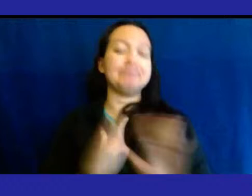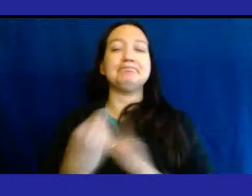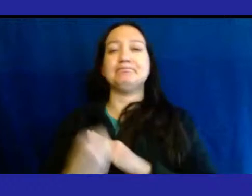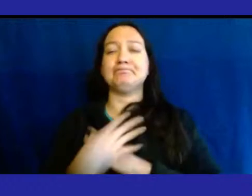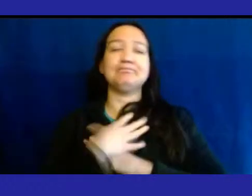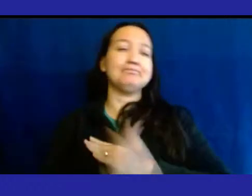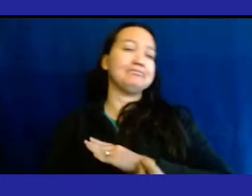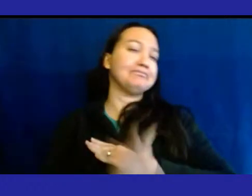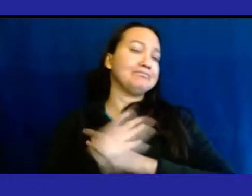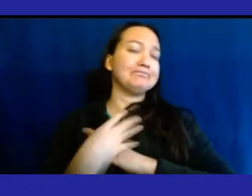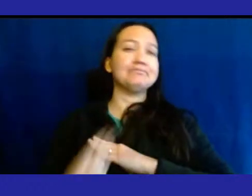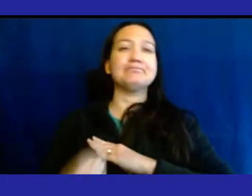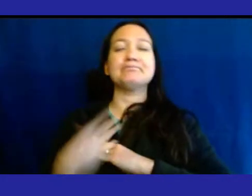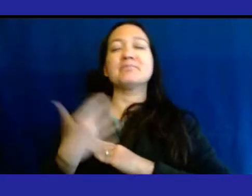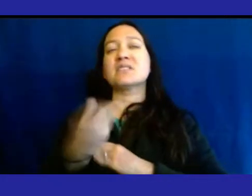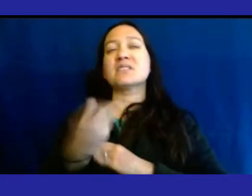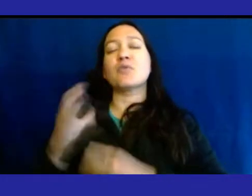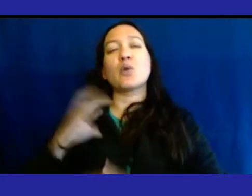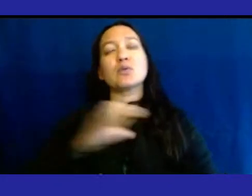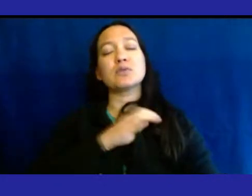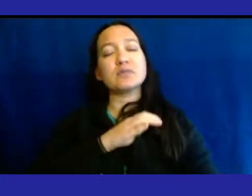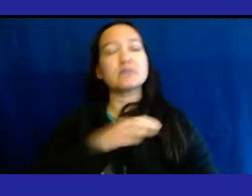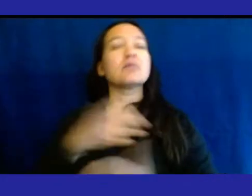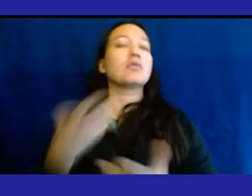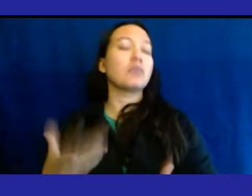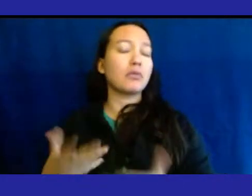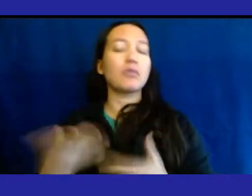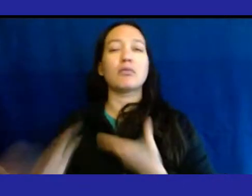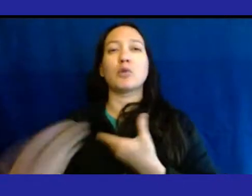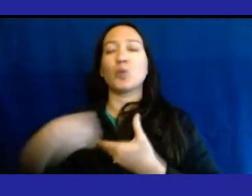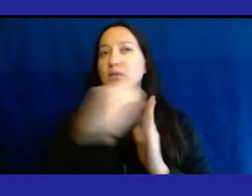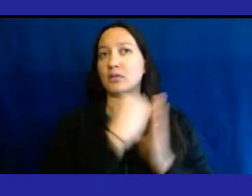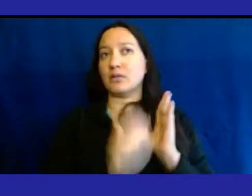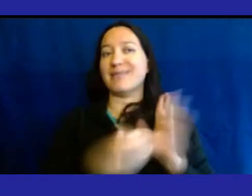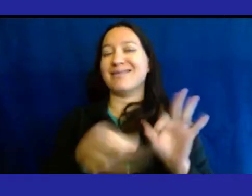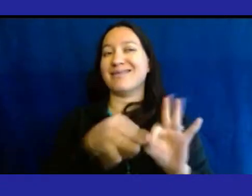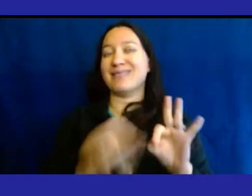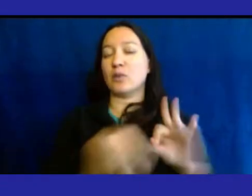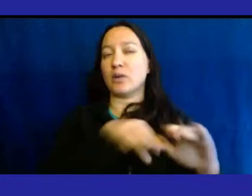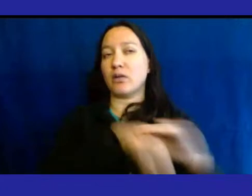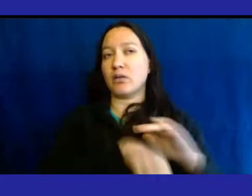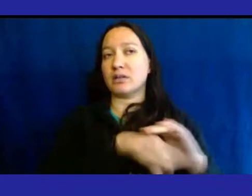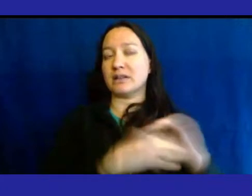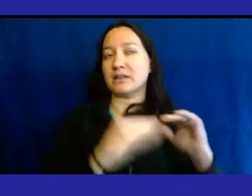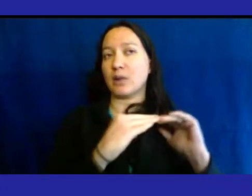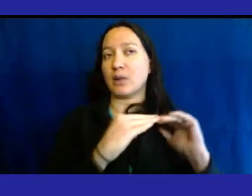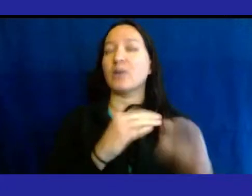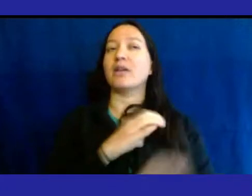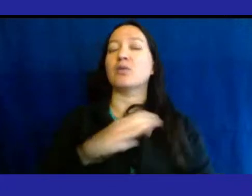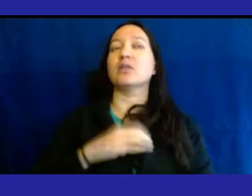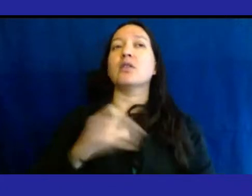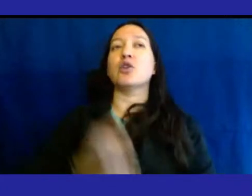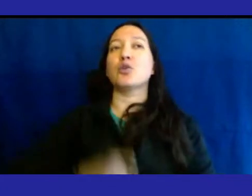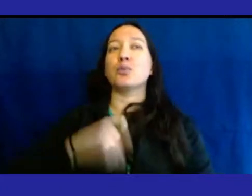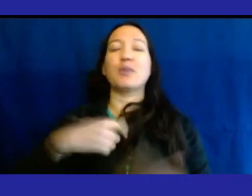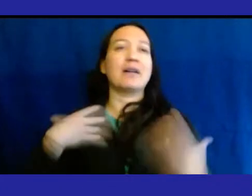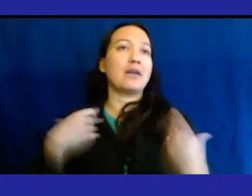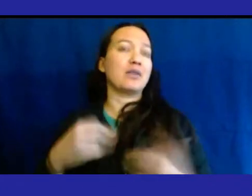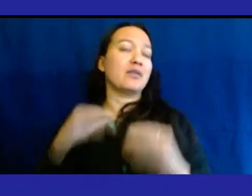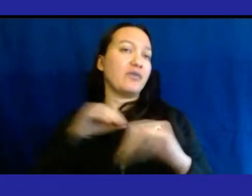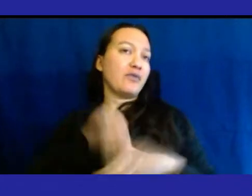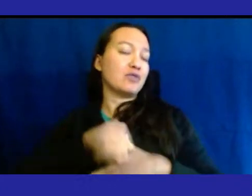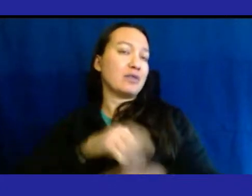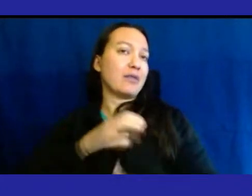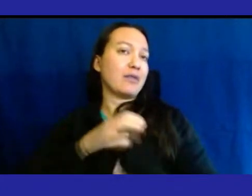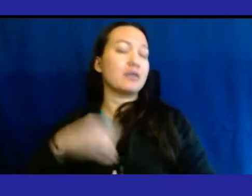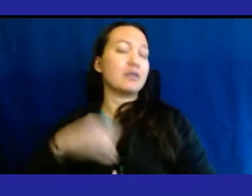councils, amongst which are included the Language Access Council, the Pride Health Advisory Council, the Equity and